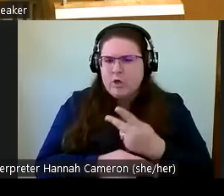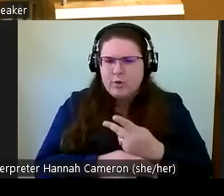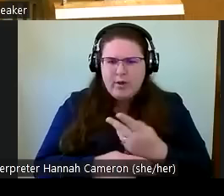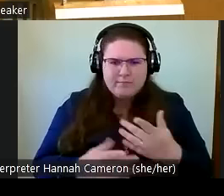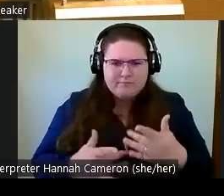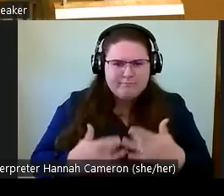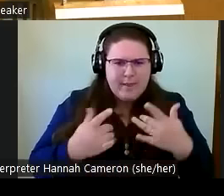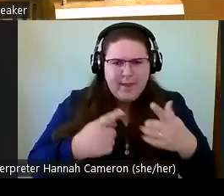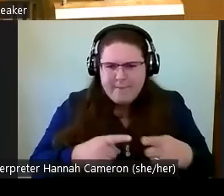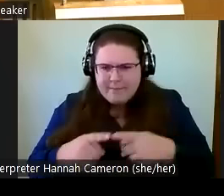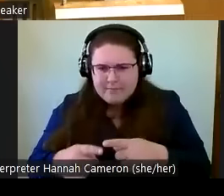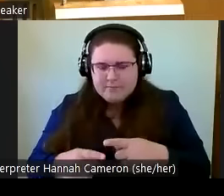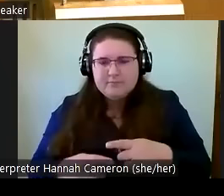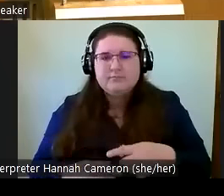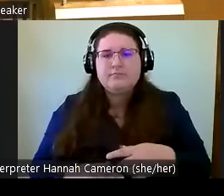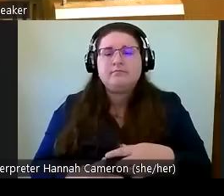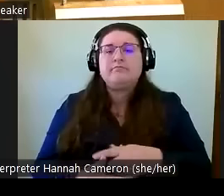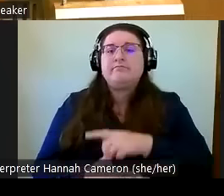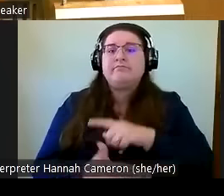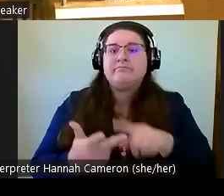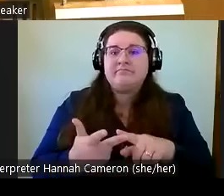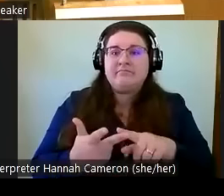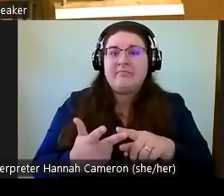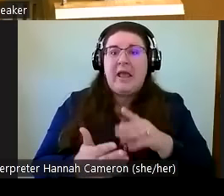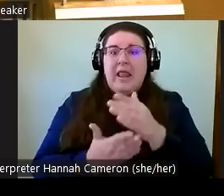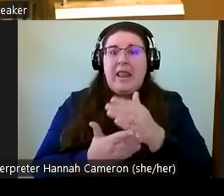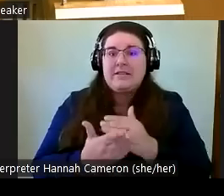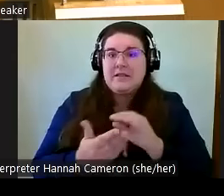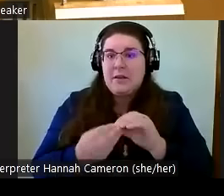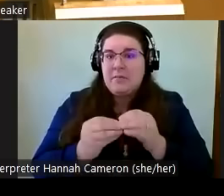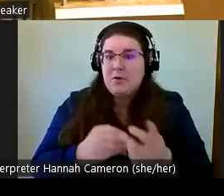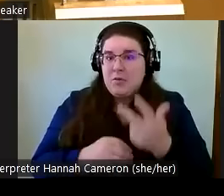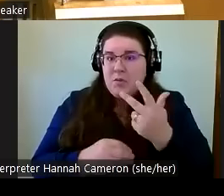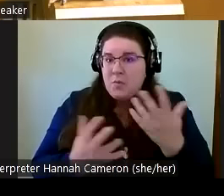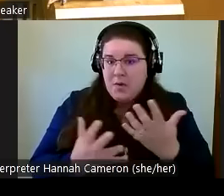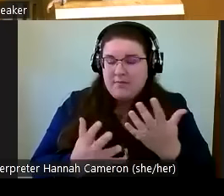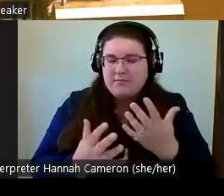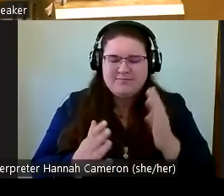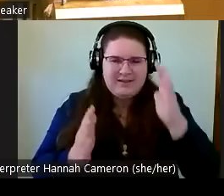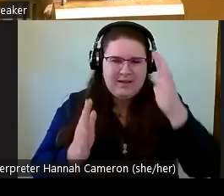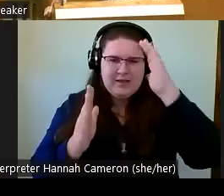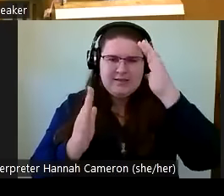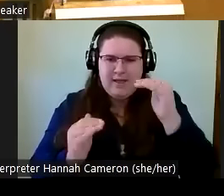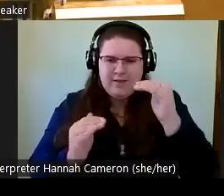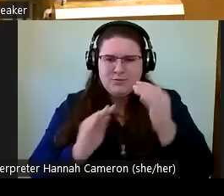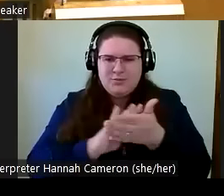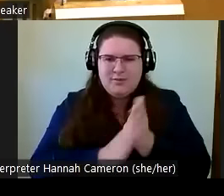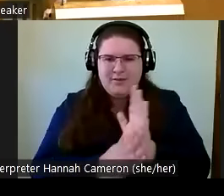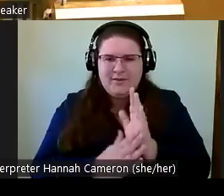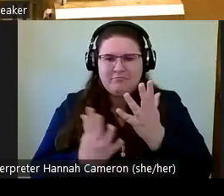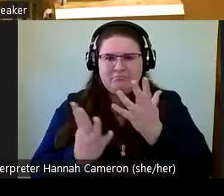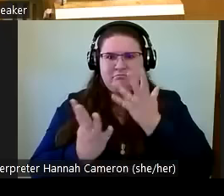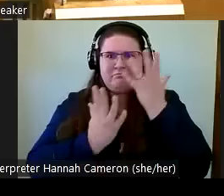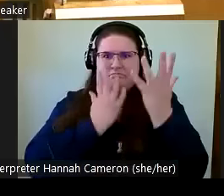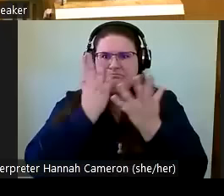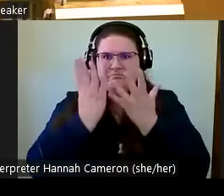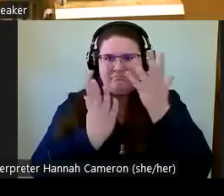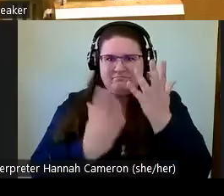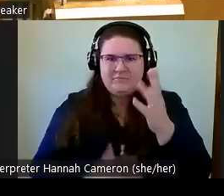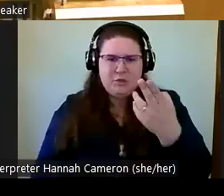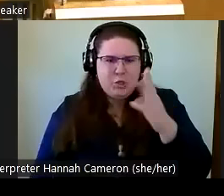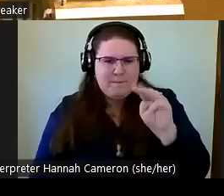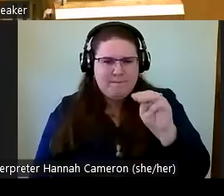So lesson number three is expect to be humiliated. So I get the beginning of a neuropsych workup